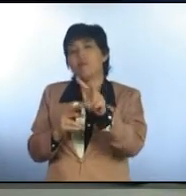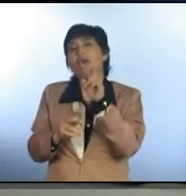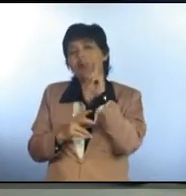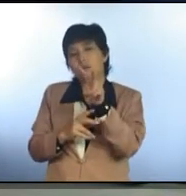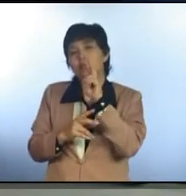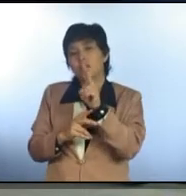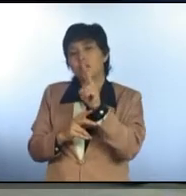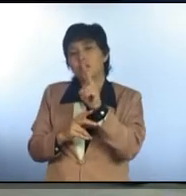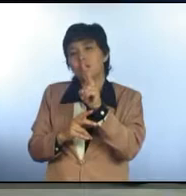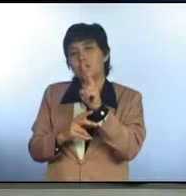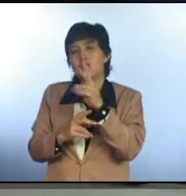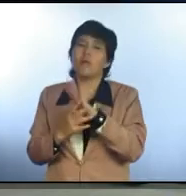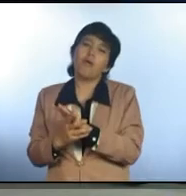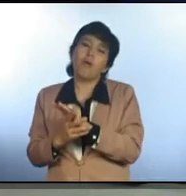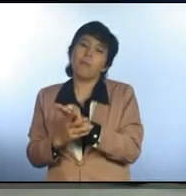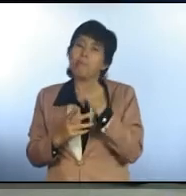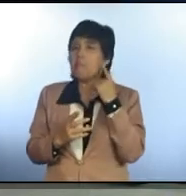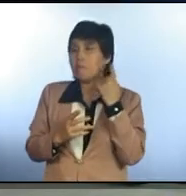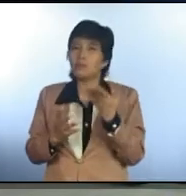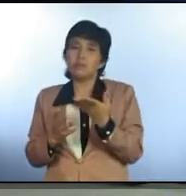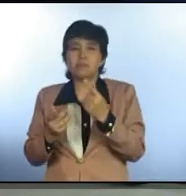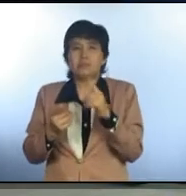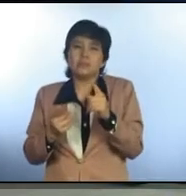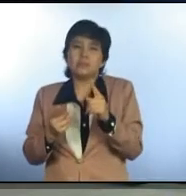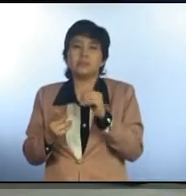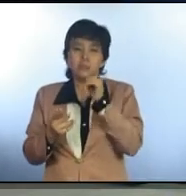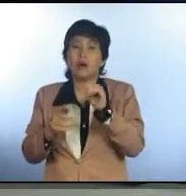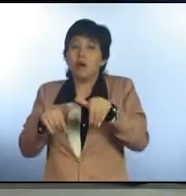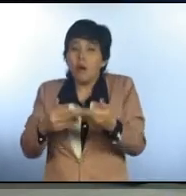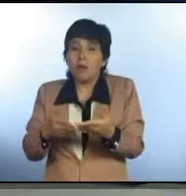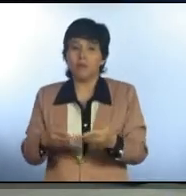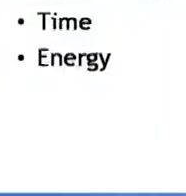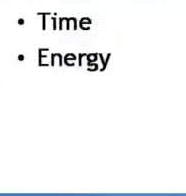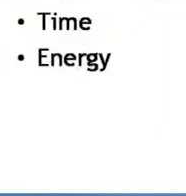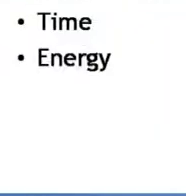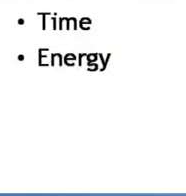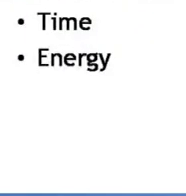and looking at the lighting or the sitting of the person? Yep.